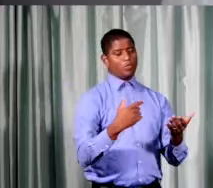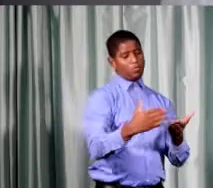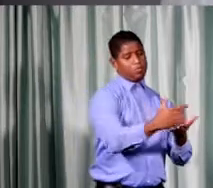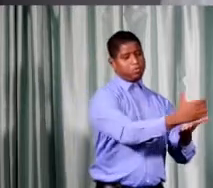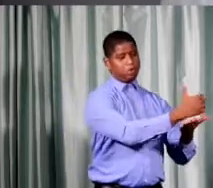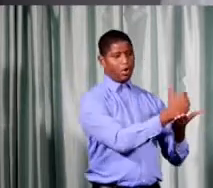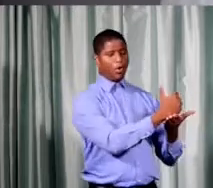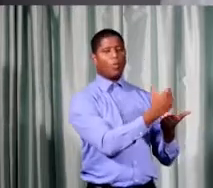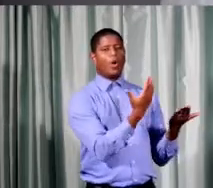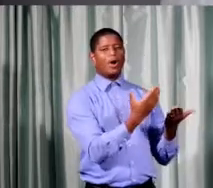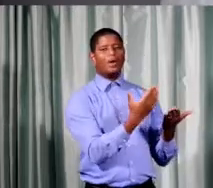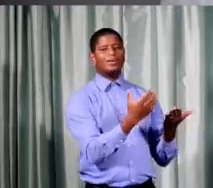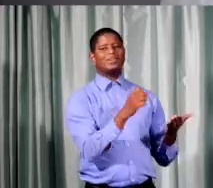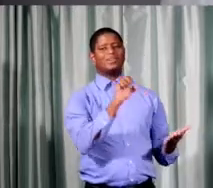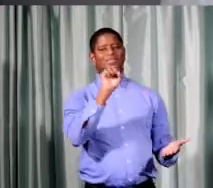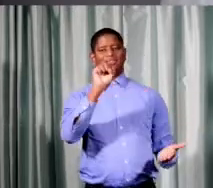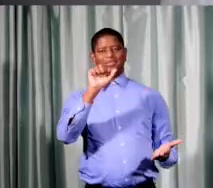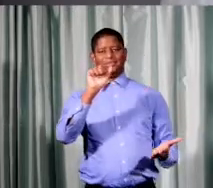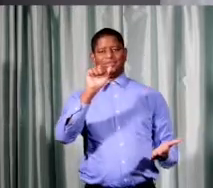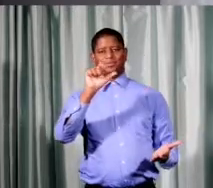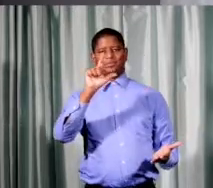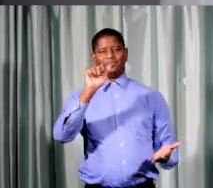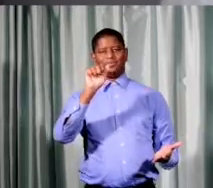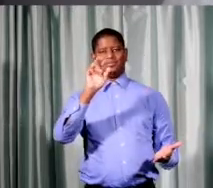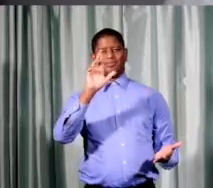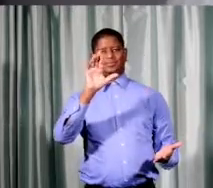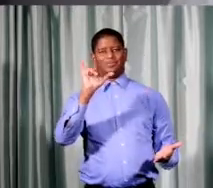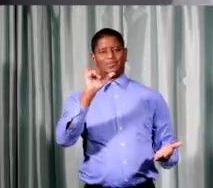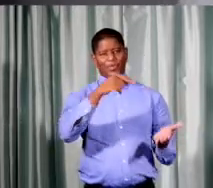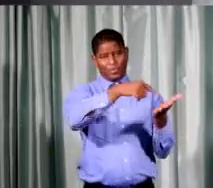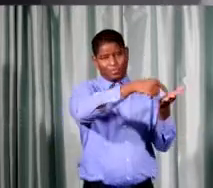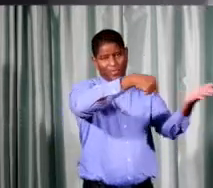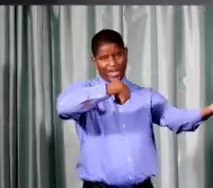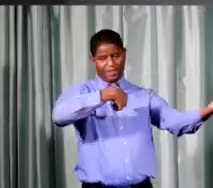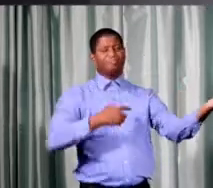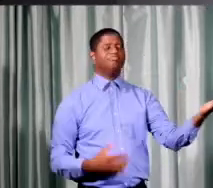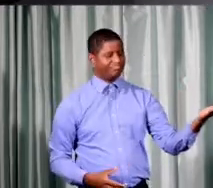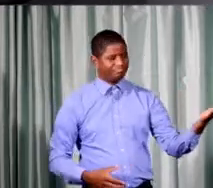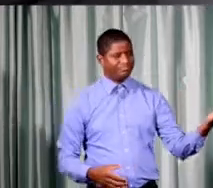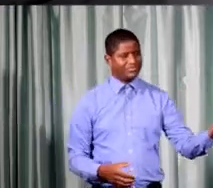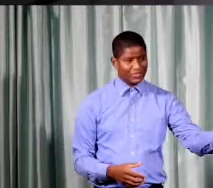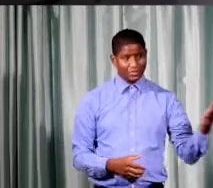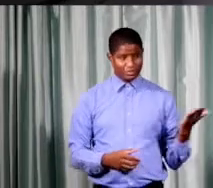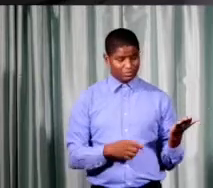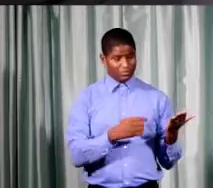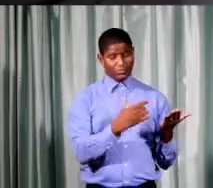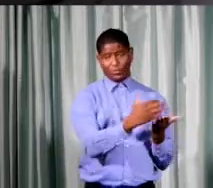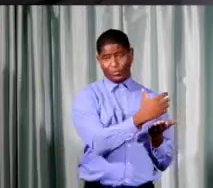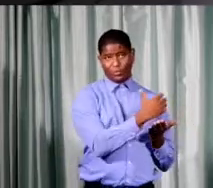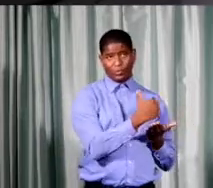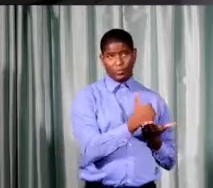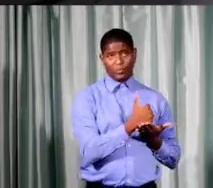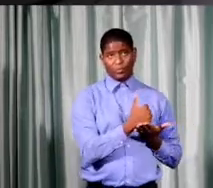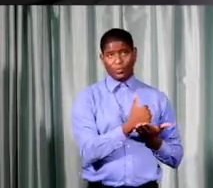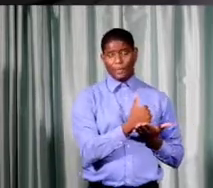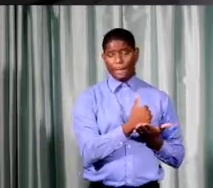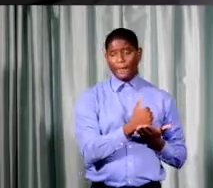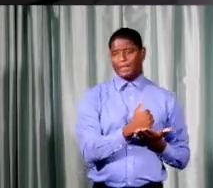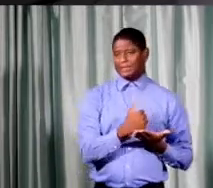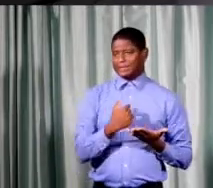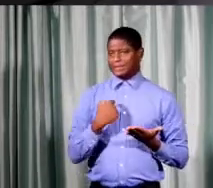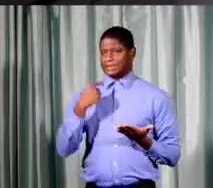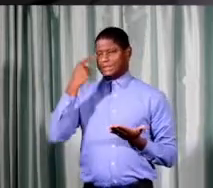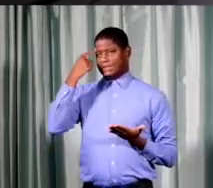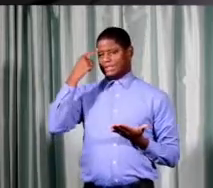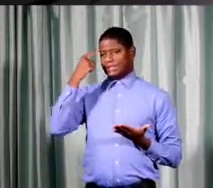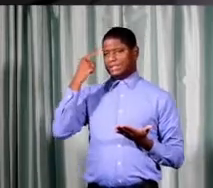And in your mind, if you have been paid already, you are projecting out for the next 30